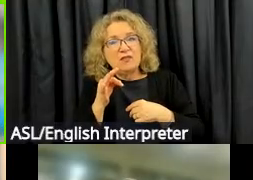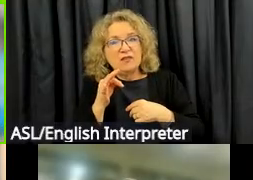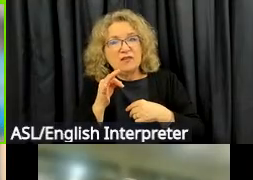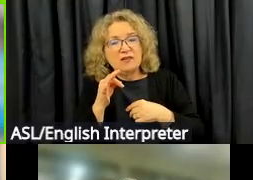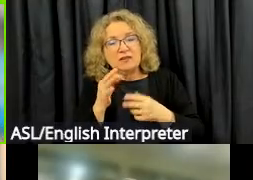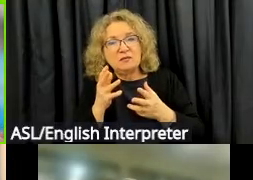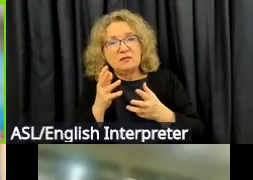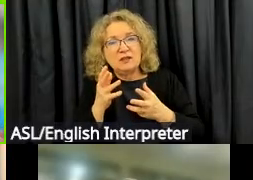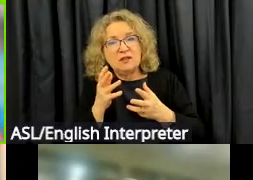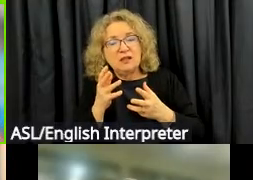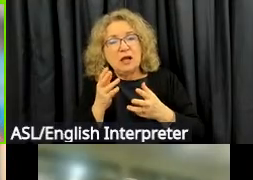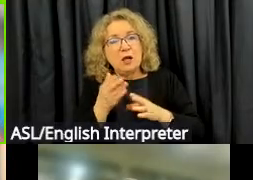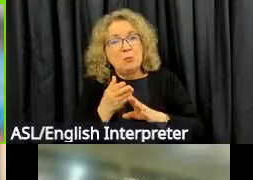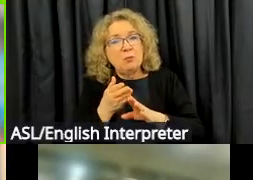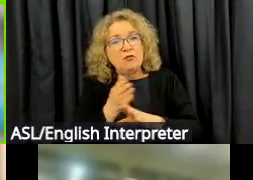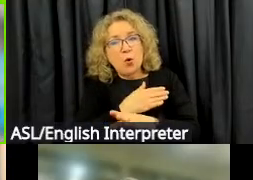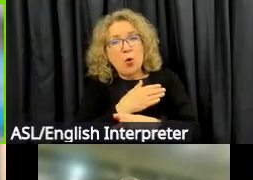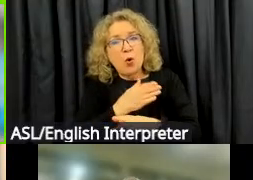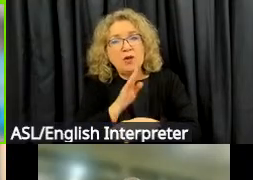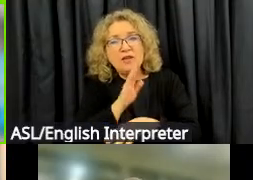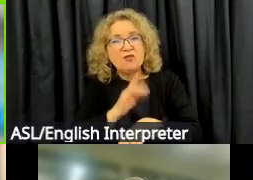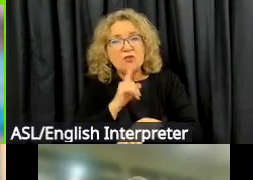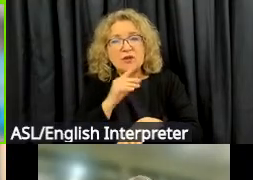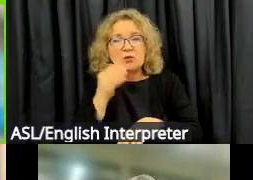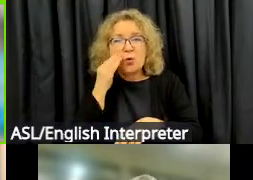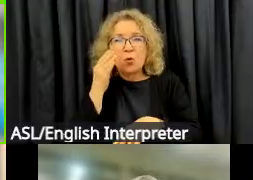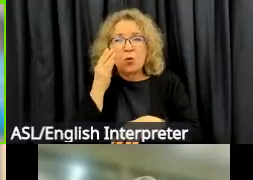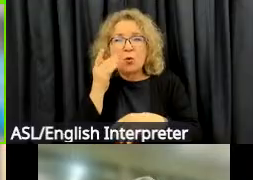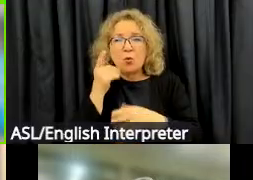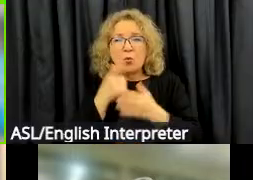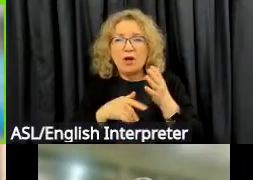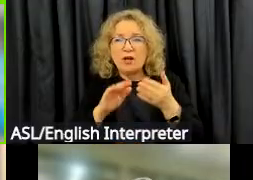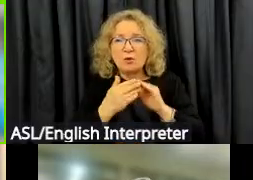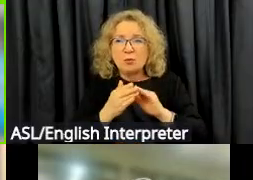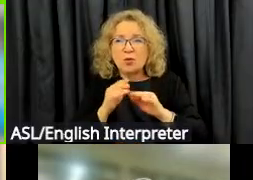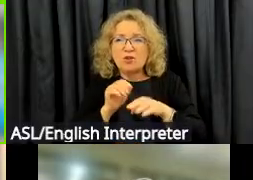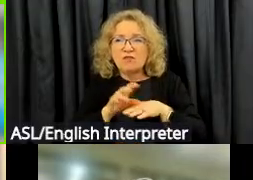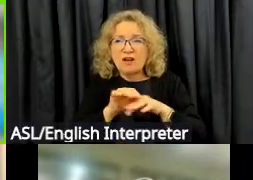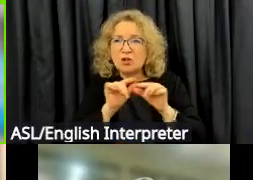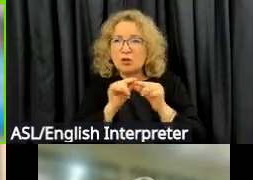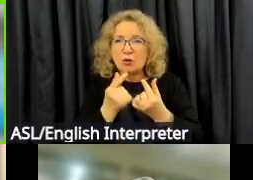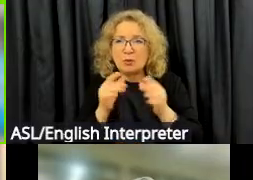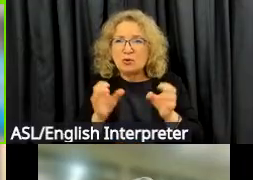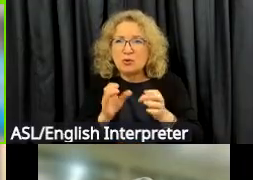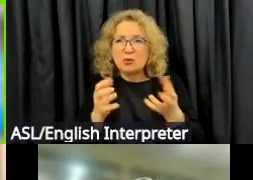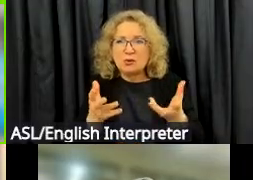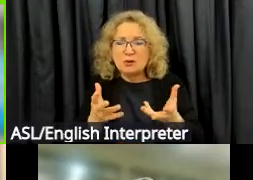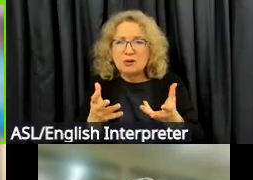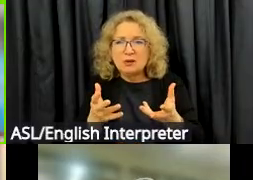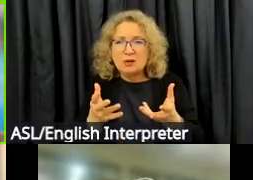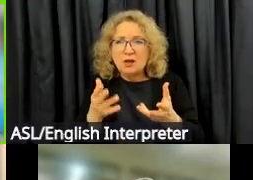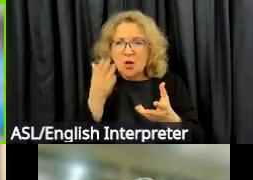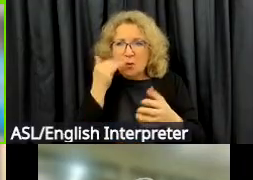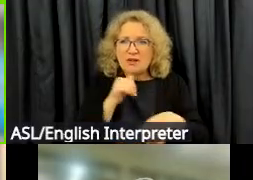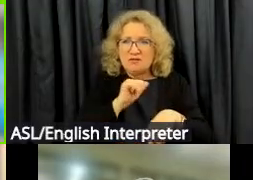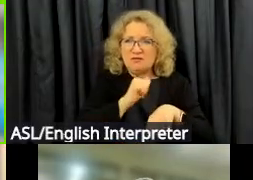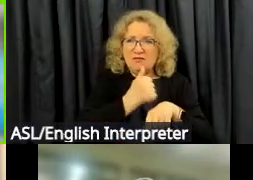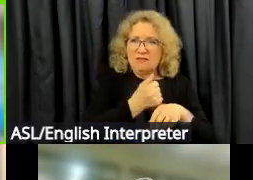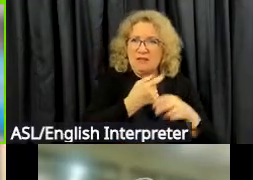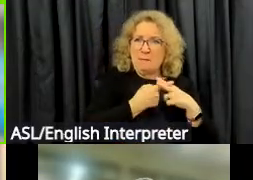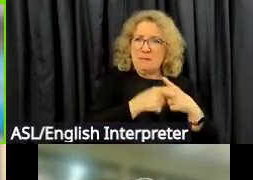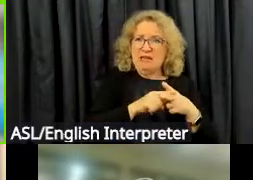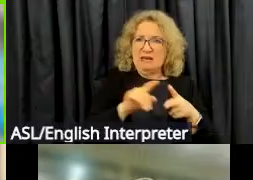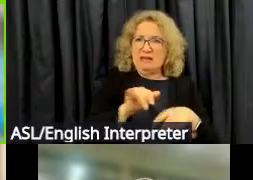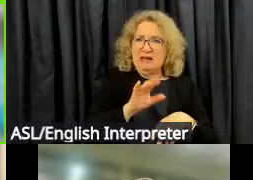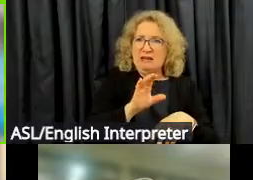Group did, and why was it so late? Why wasn't it formed in the beginning, like with the CAG, with